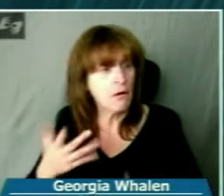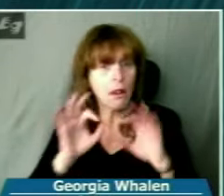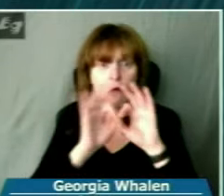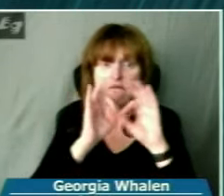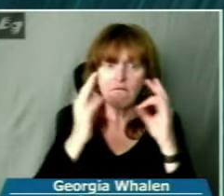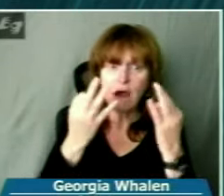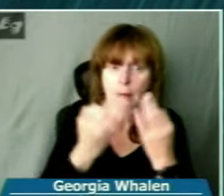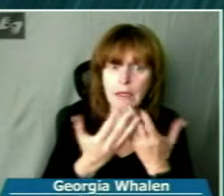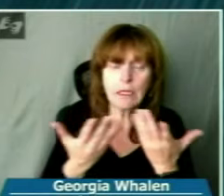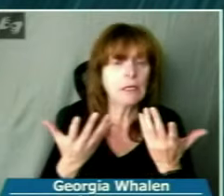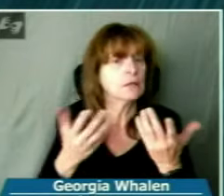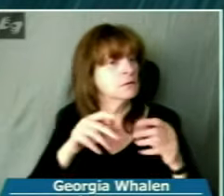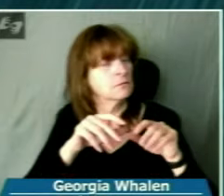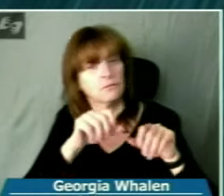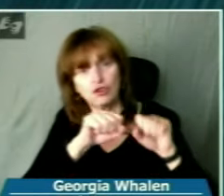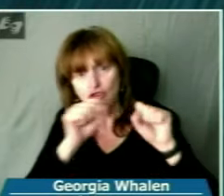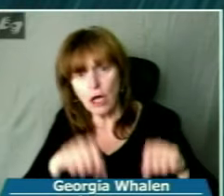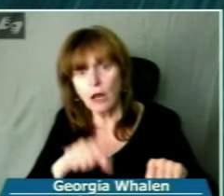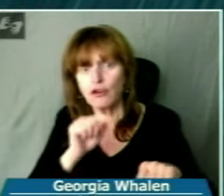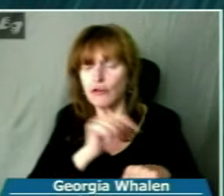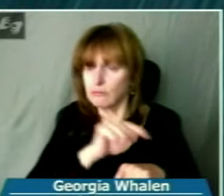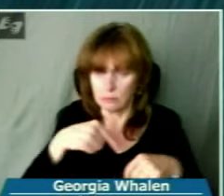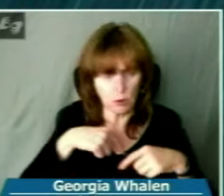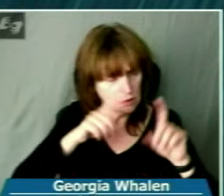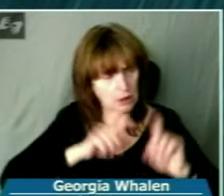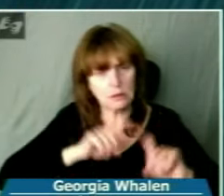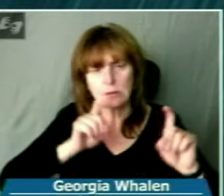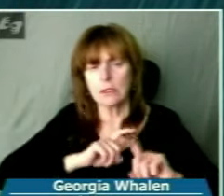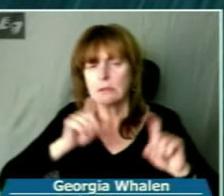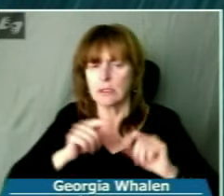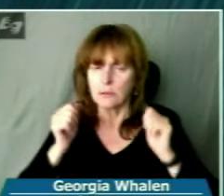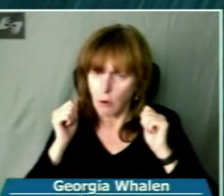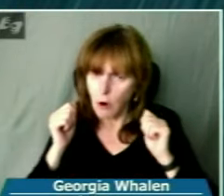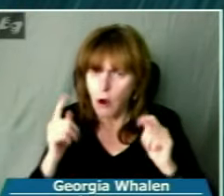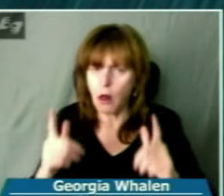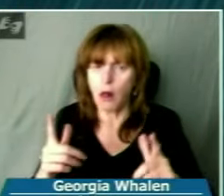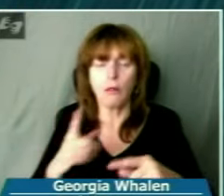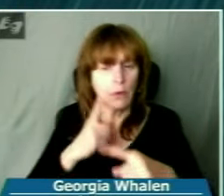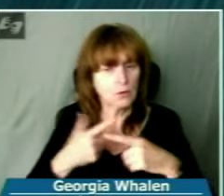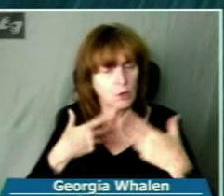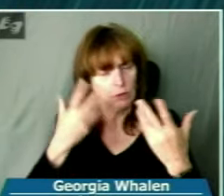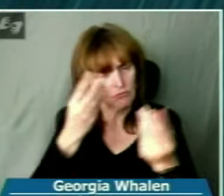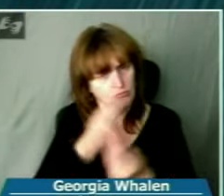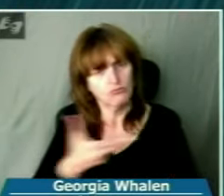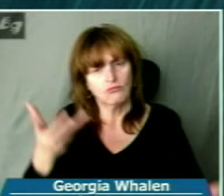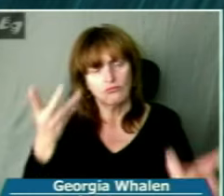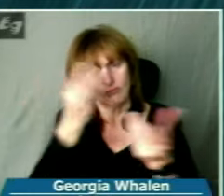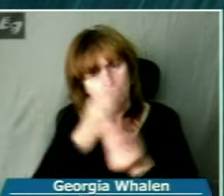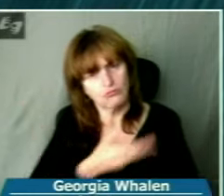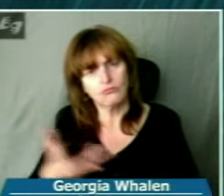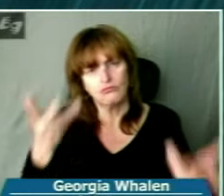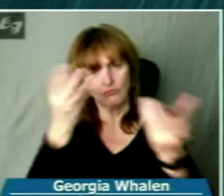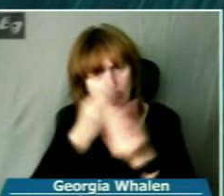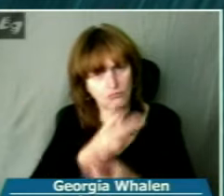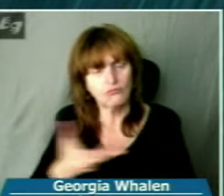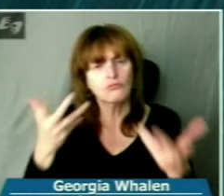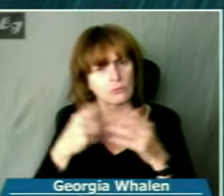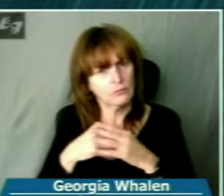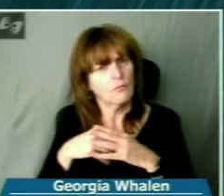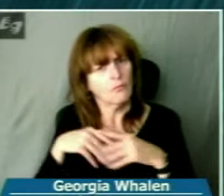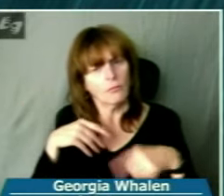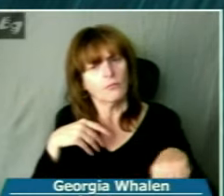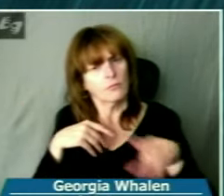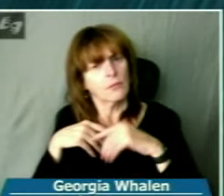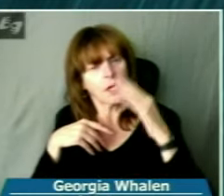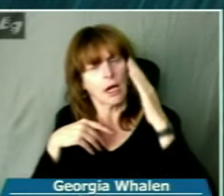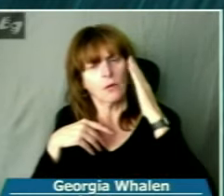shelters. We try to make sure that people have the information that they need, and they can in fact remain safe